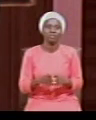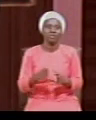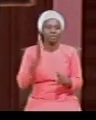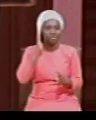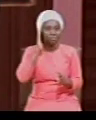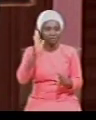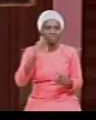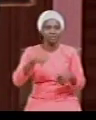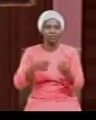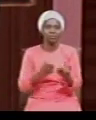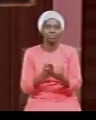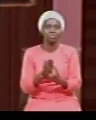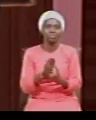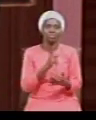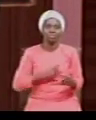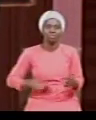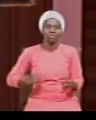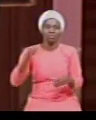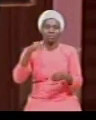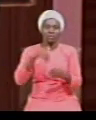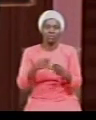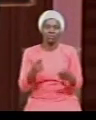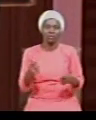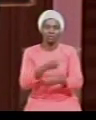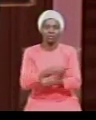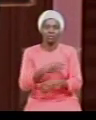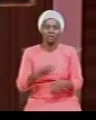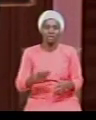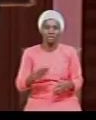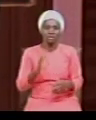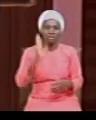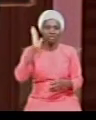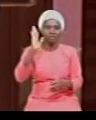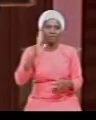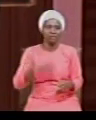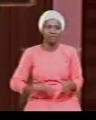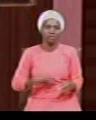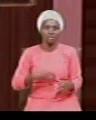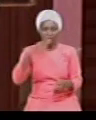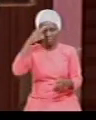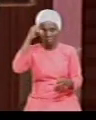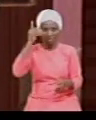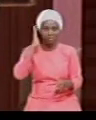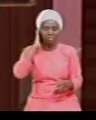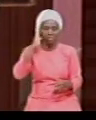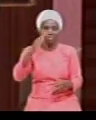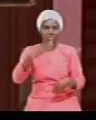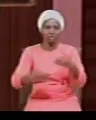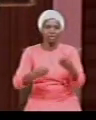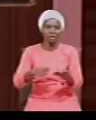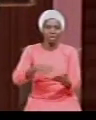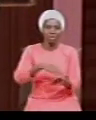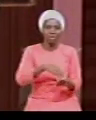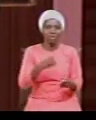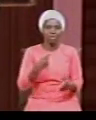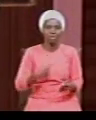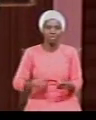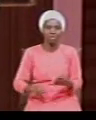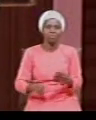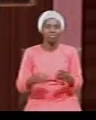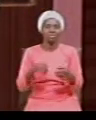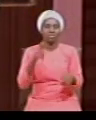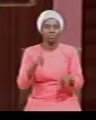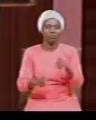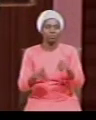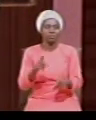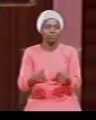his wrath. He shall judge among the heathen. He shall fill the